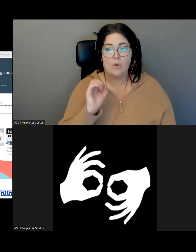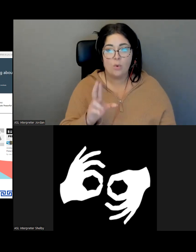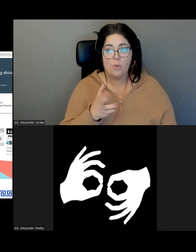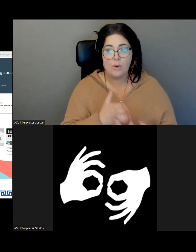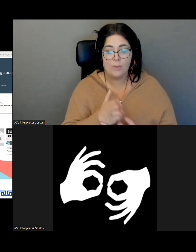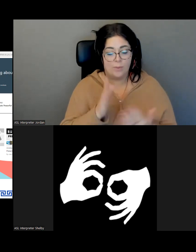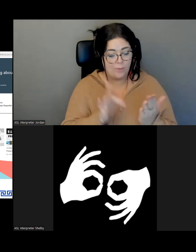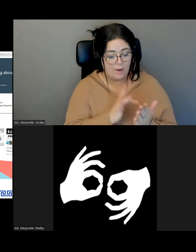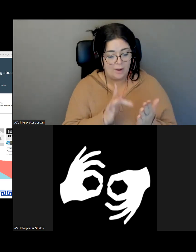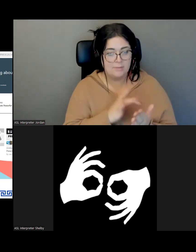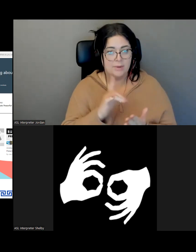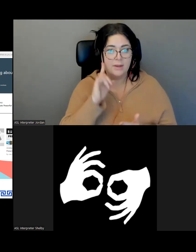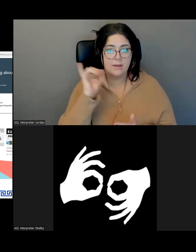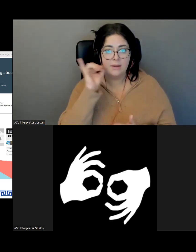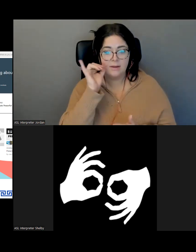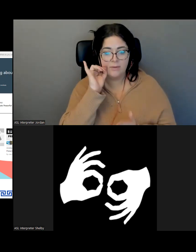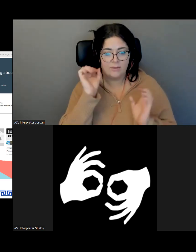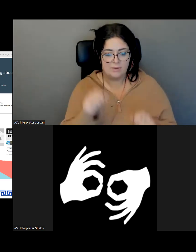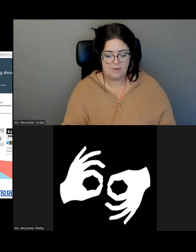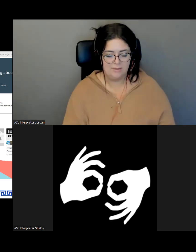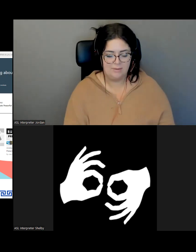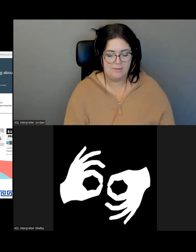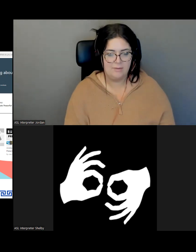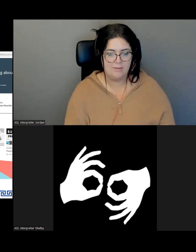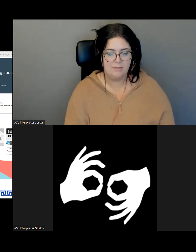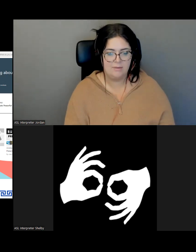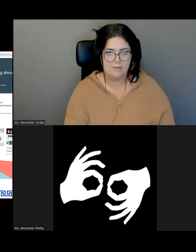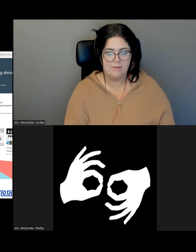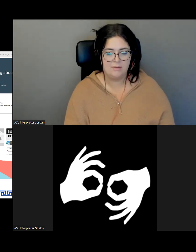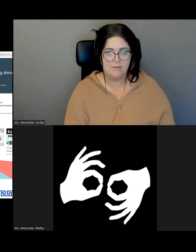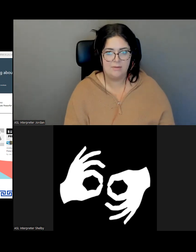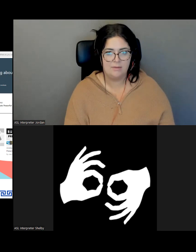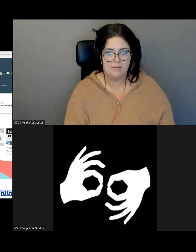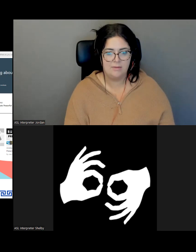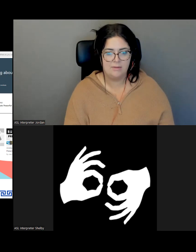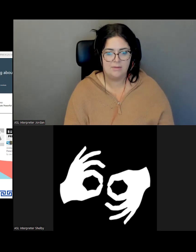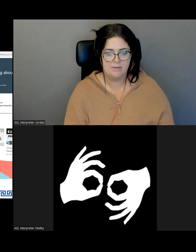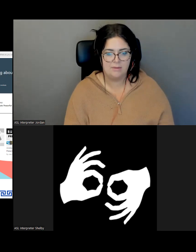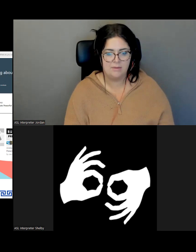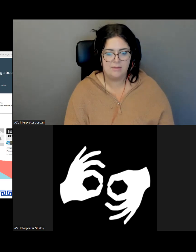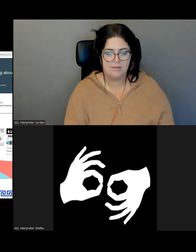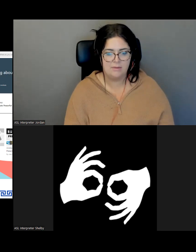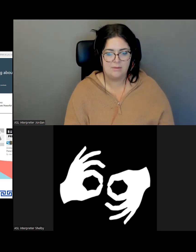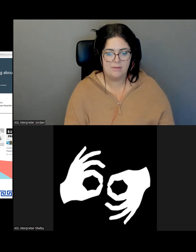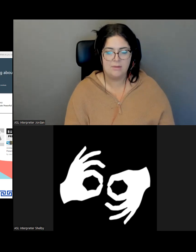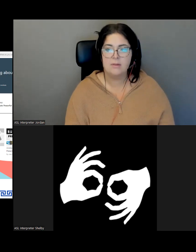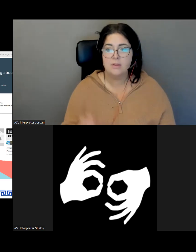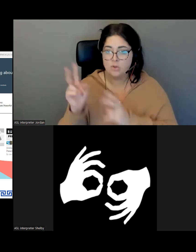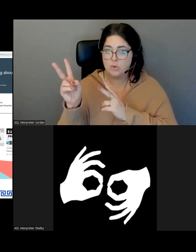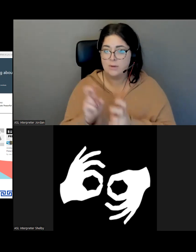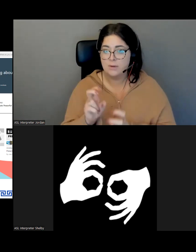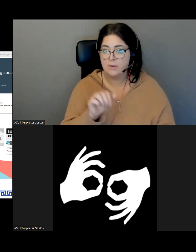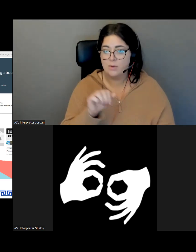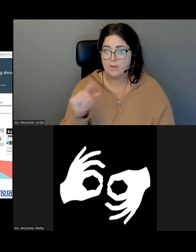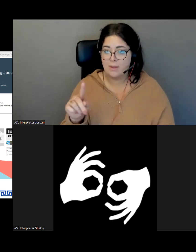an iPad, an iPhone, an Android device. So you'd visit and download the app from your app store